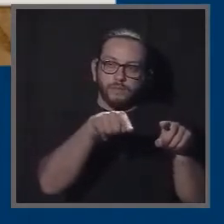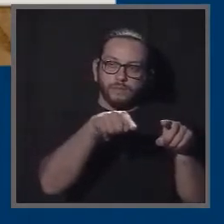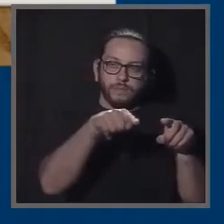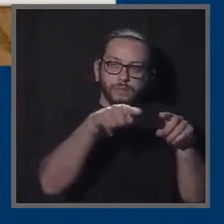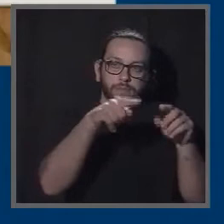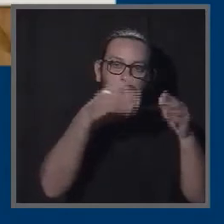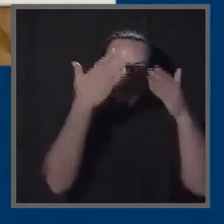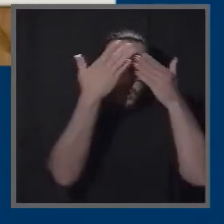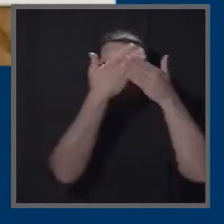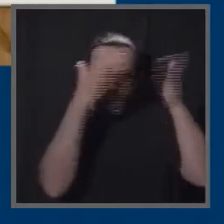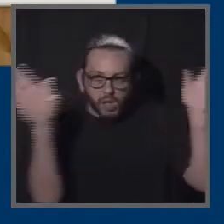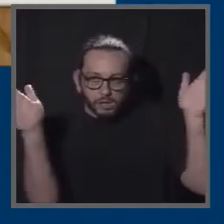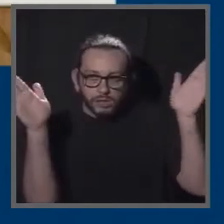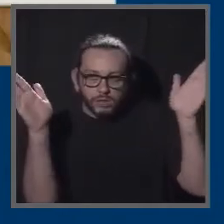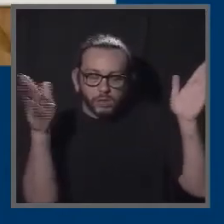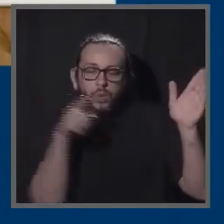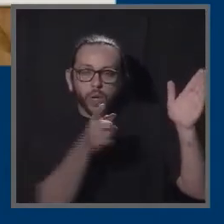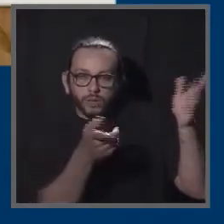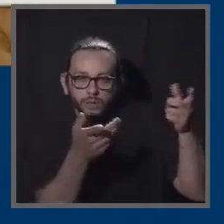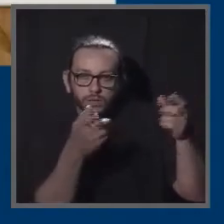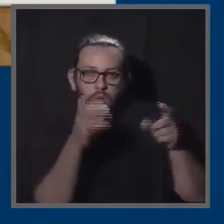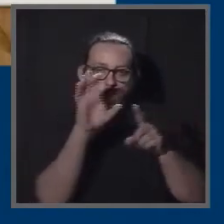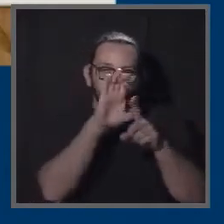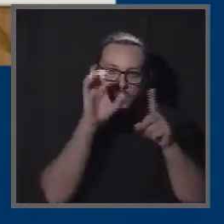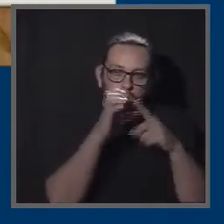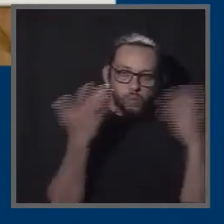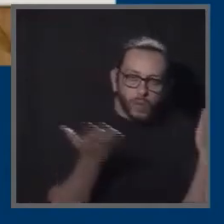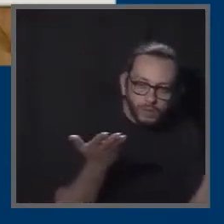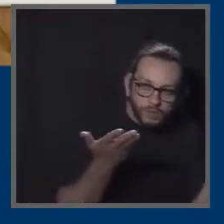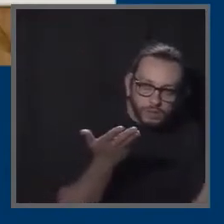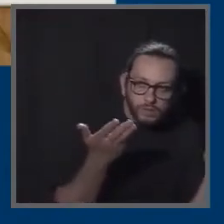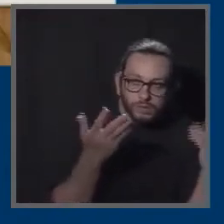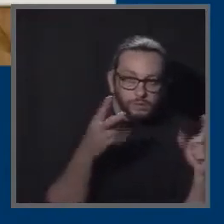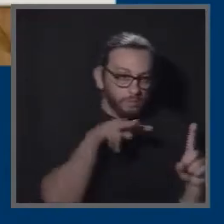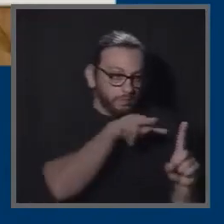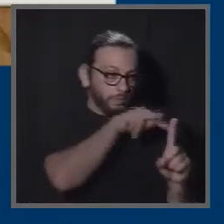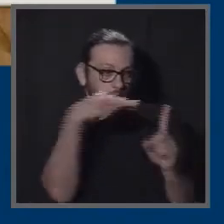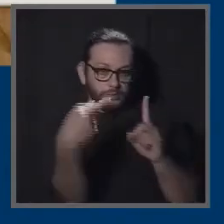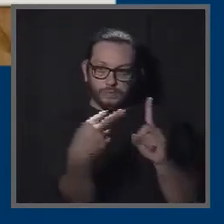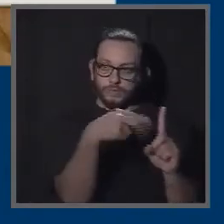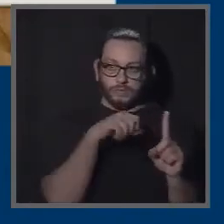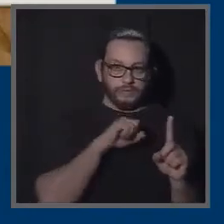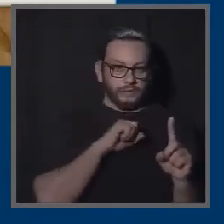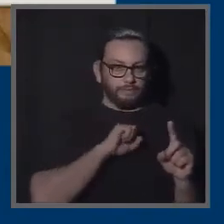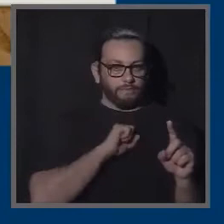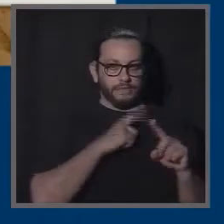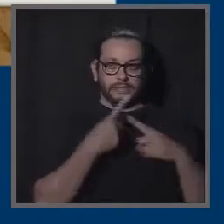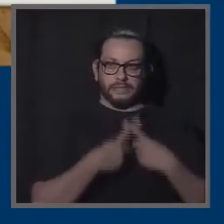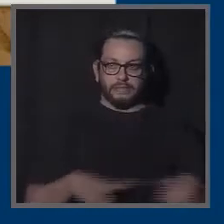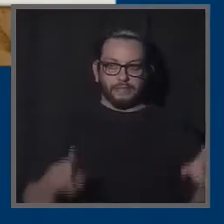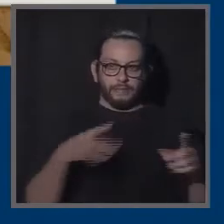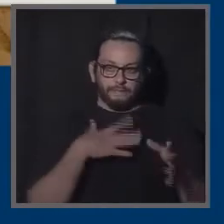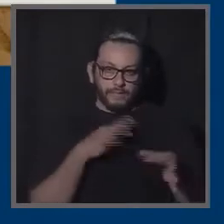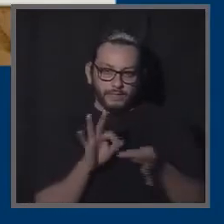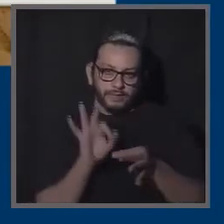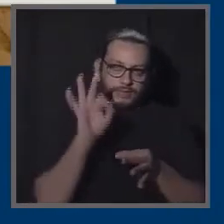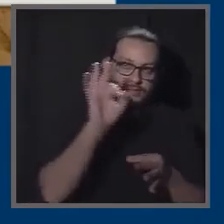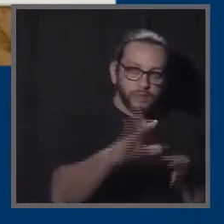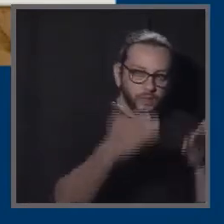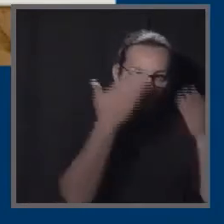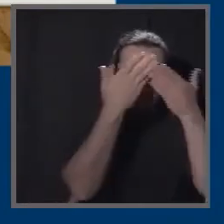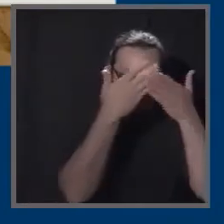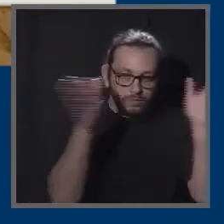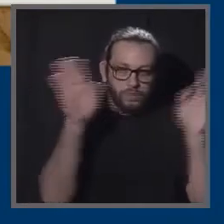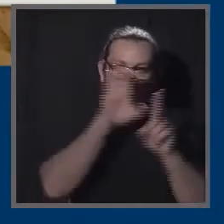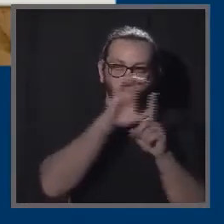of culture. And in my view, it's part of the challenge of cultural democracy that we have to continue inventing it,